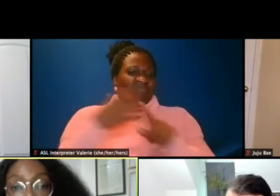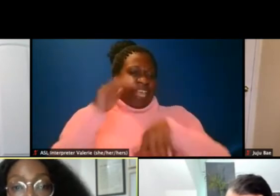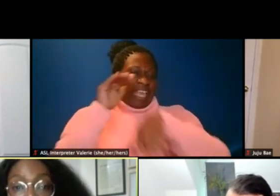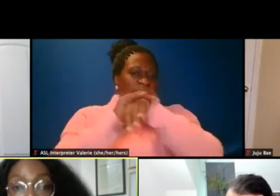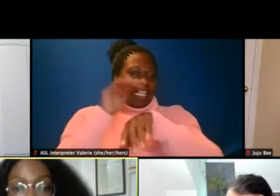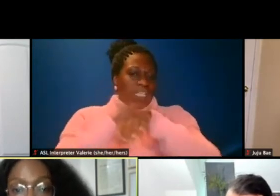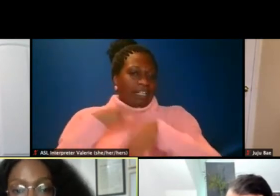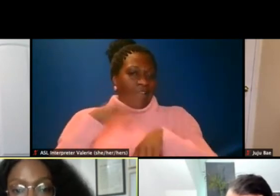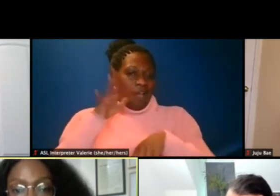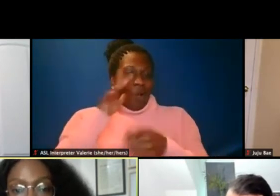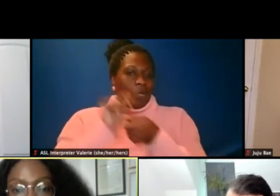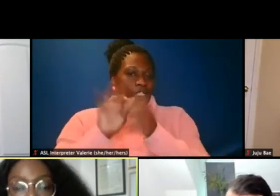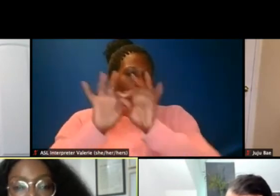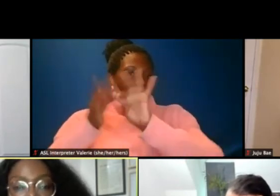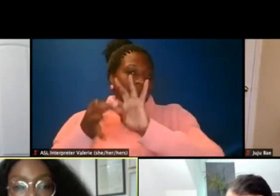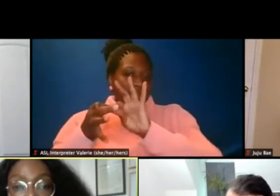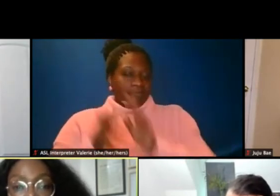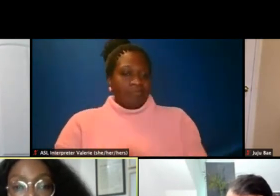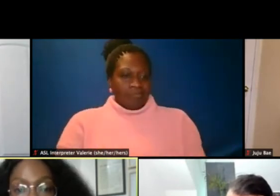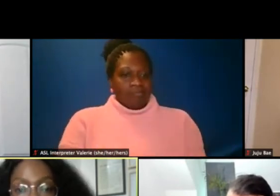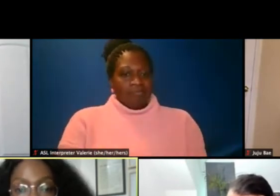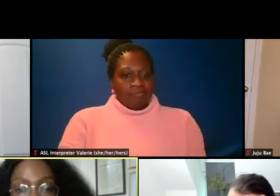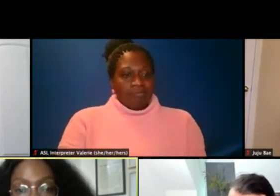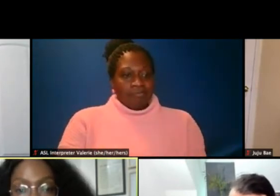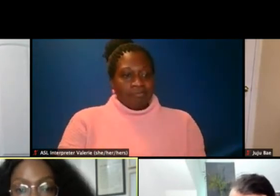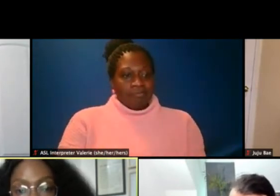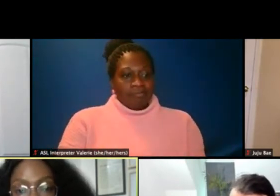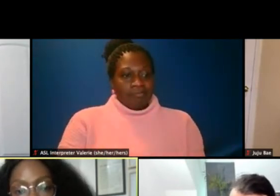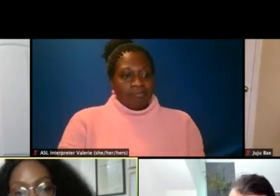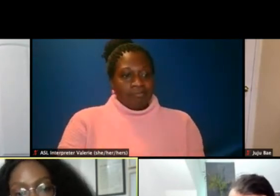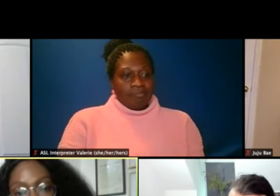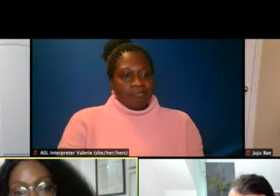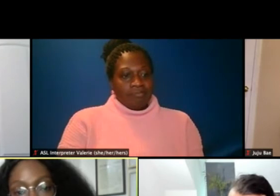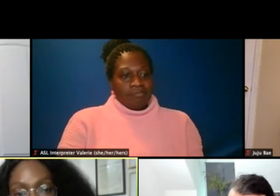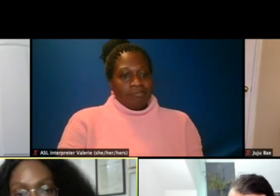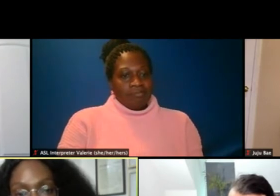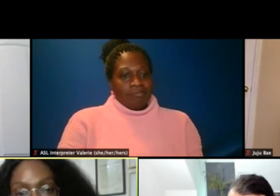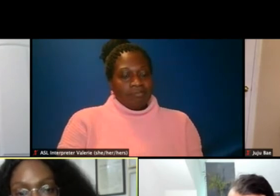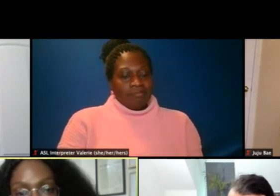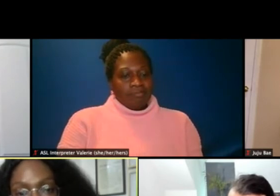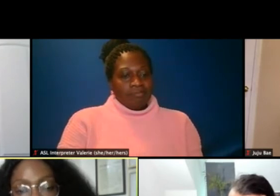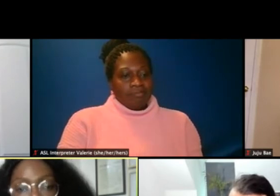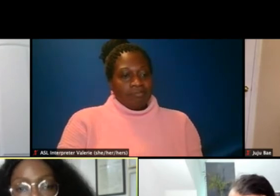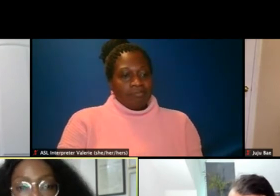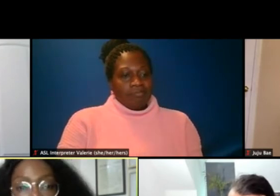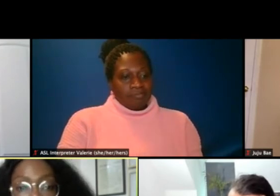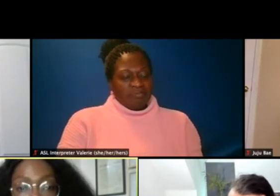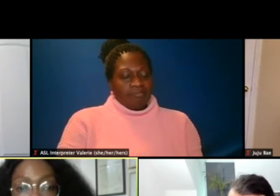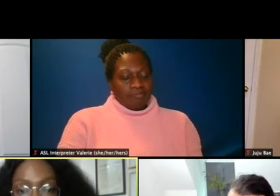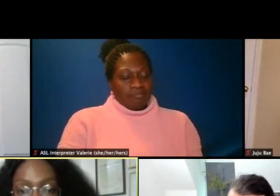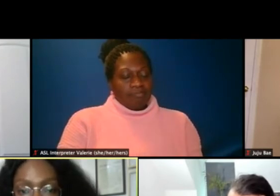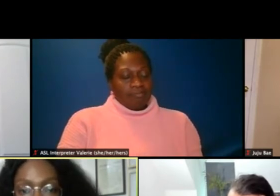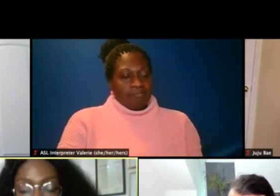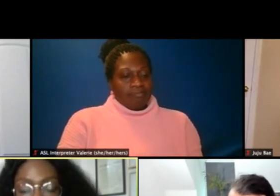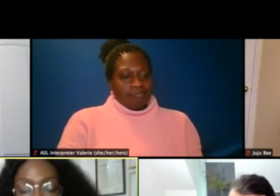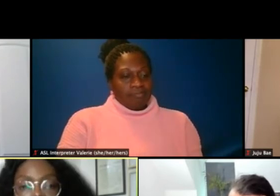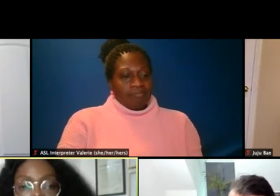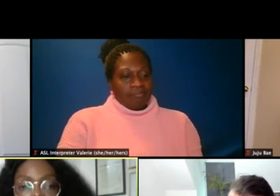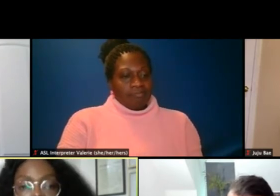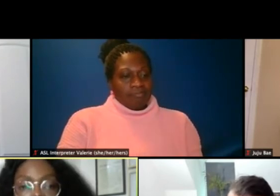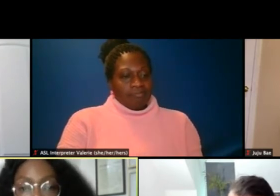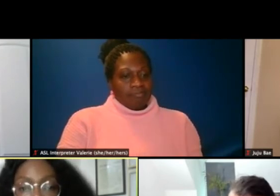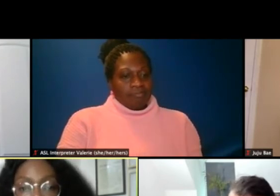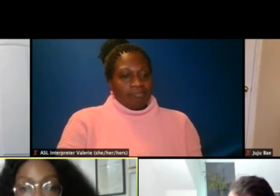Eu nasci na Bahia, eu hoje vivo em São Paulo, que é a região sudeste do Brasil, mas eu nasci no Nordeste,